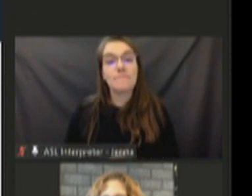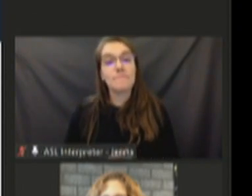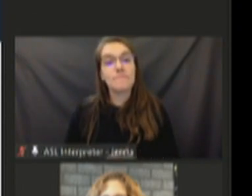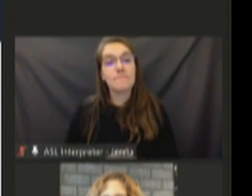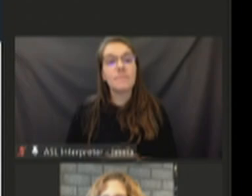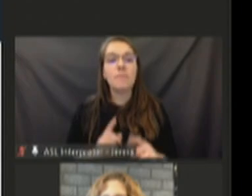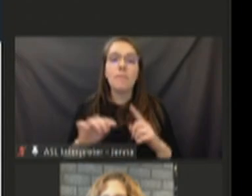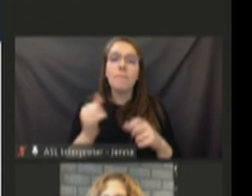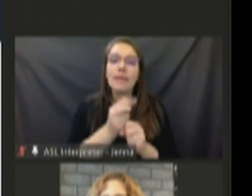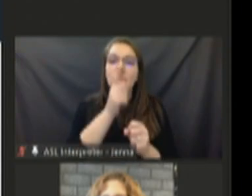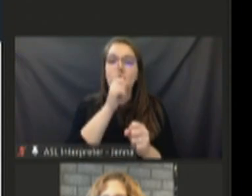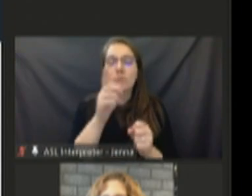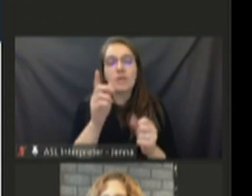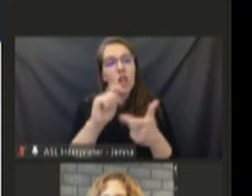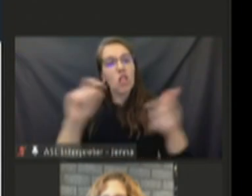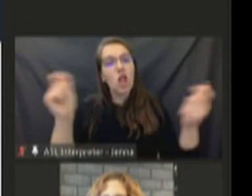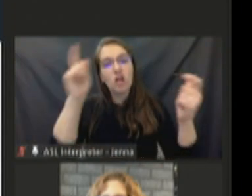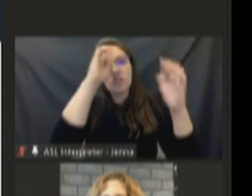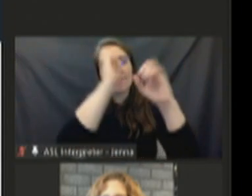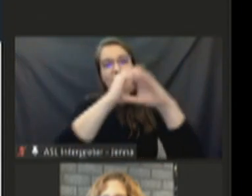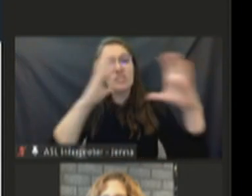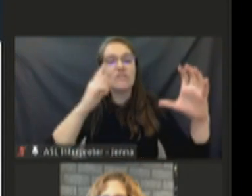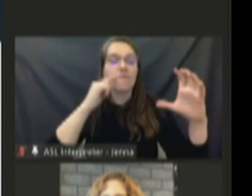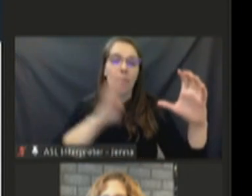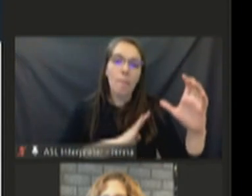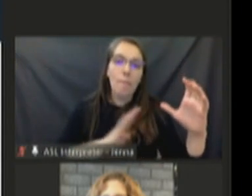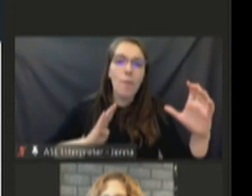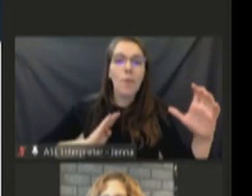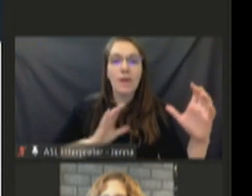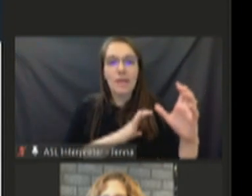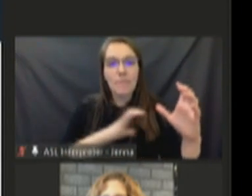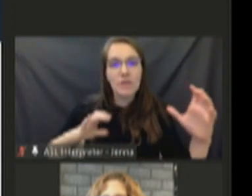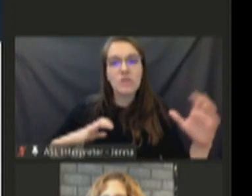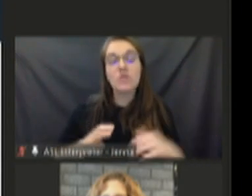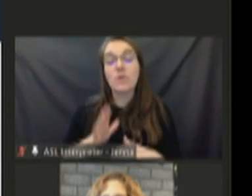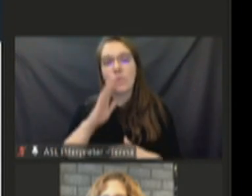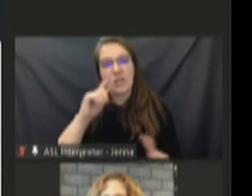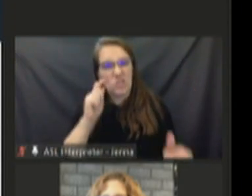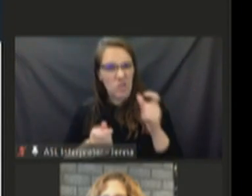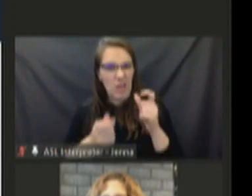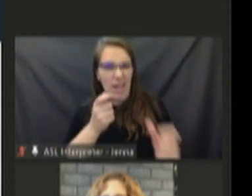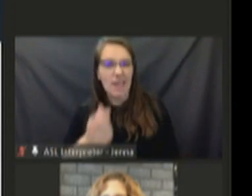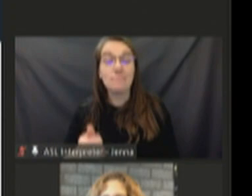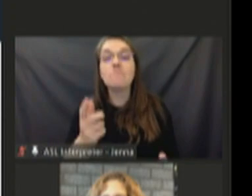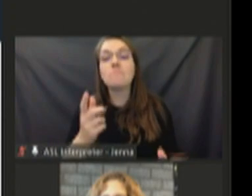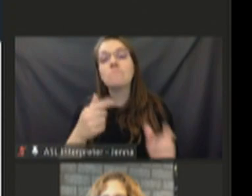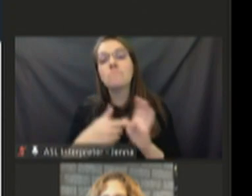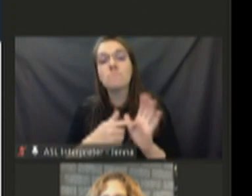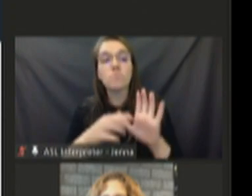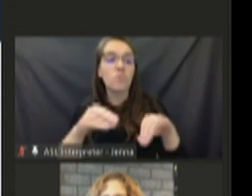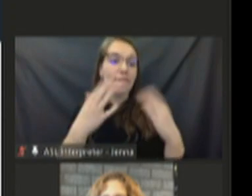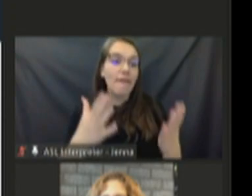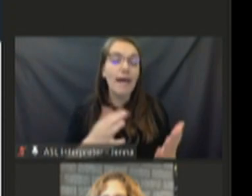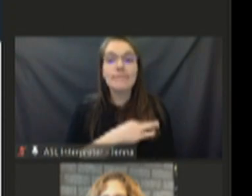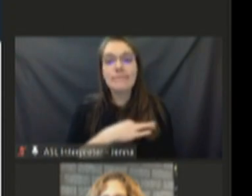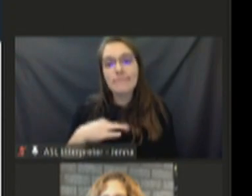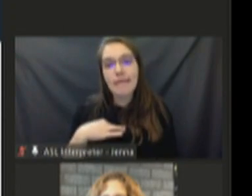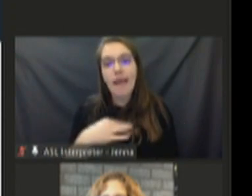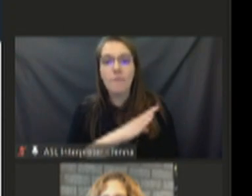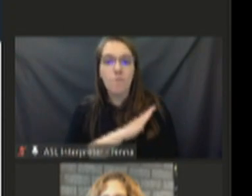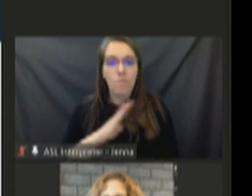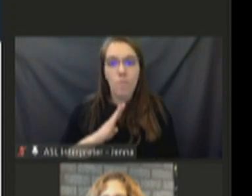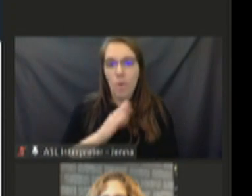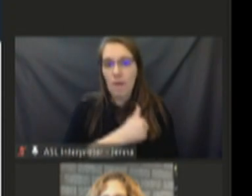and commissions, we'll be making a lot of administrative changes, such as providing staff and board members more support and